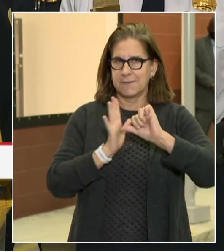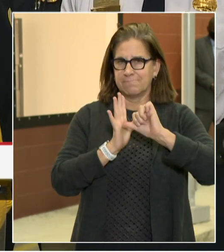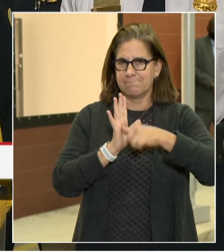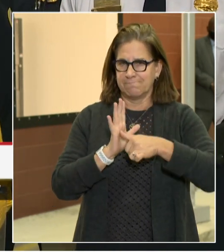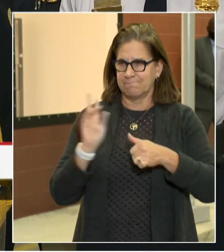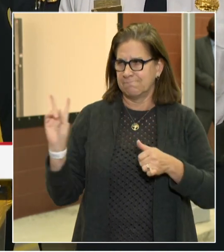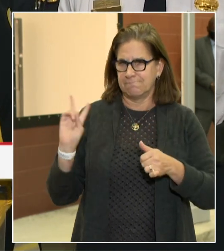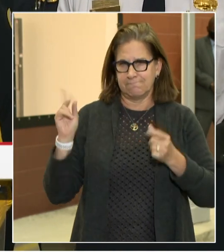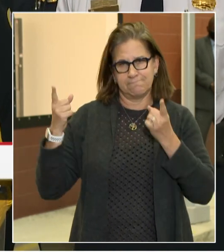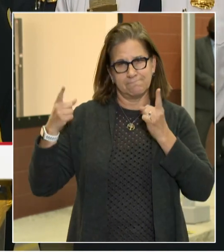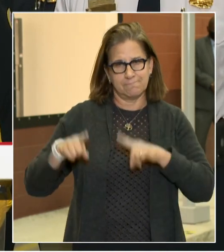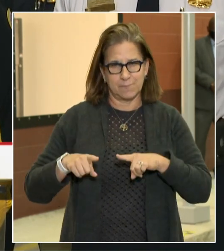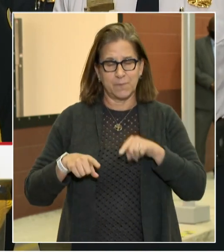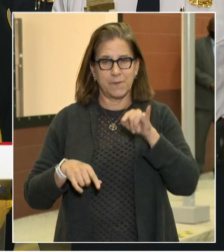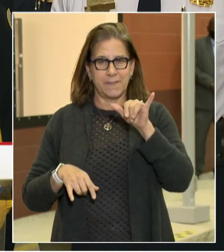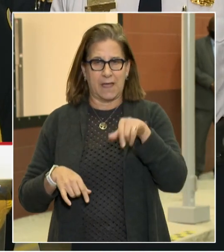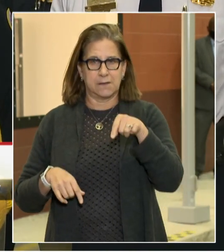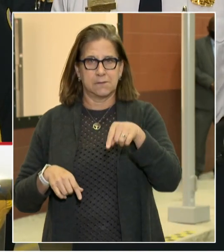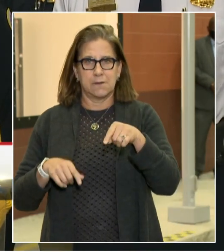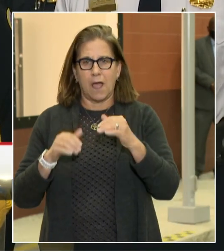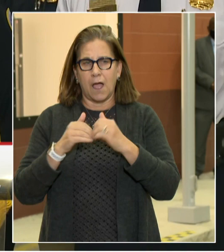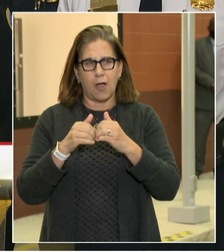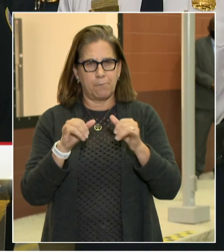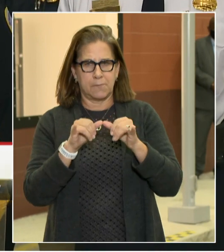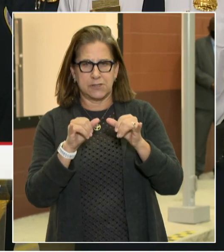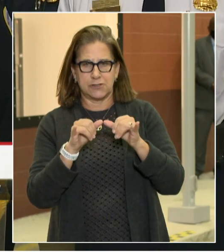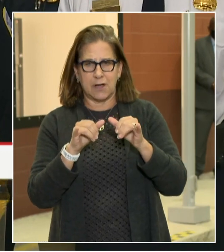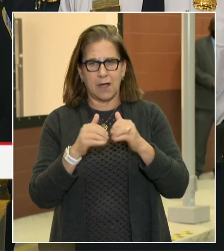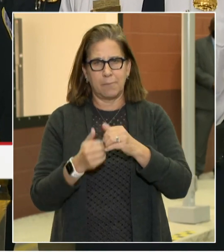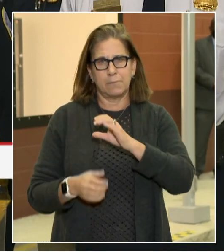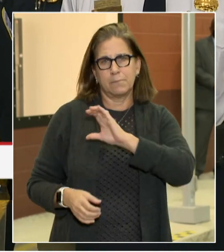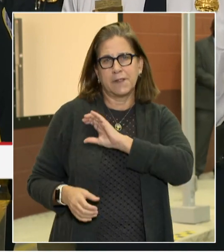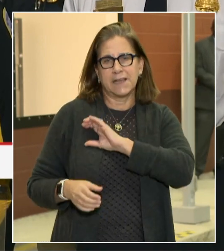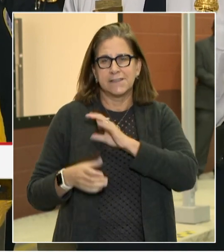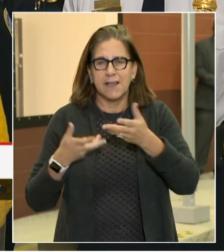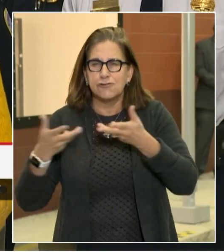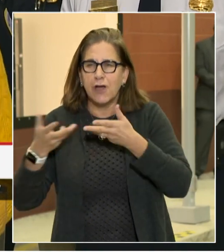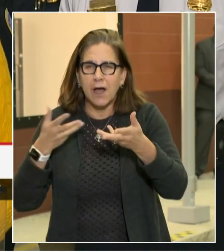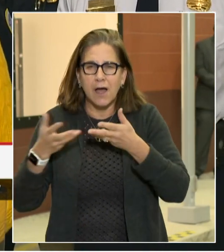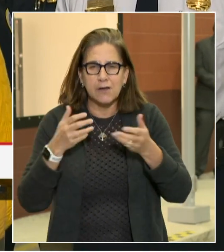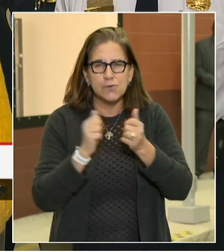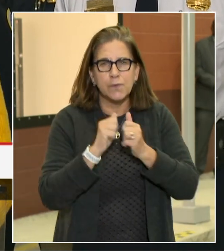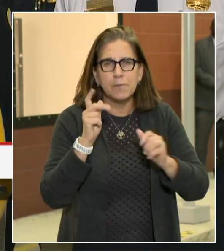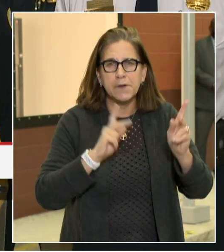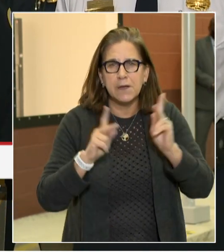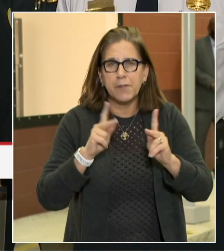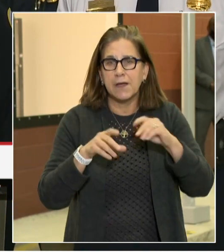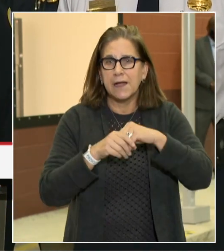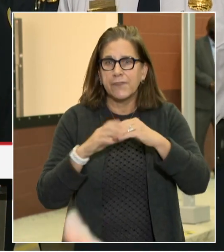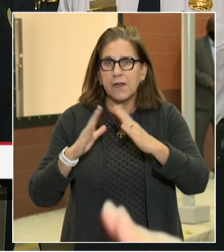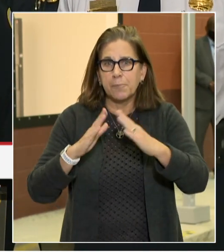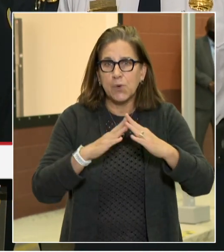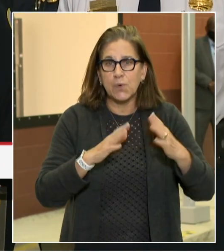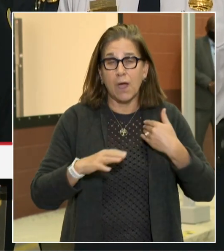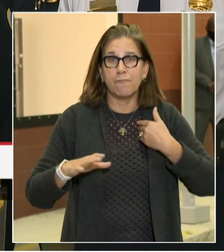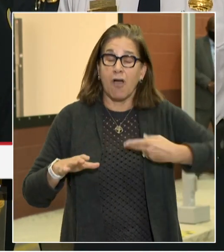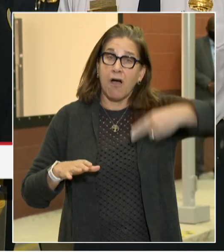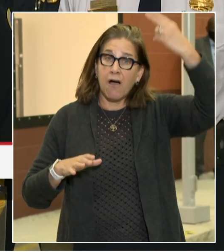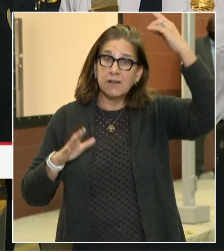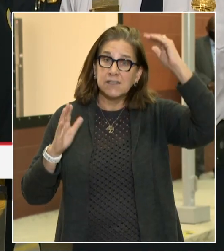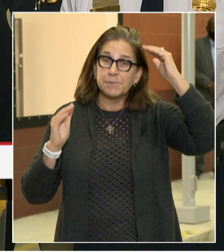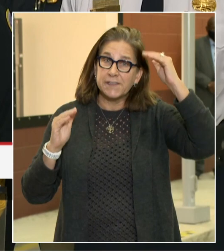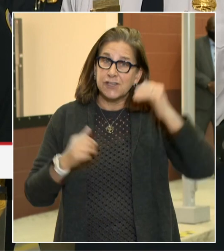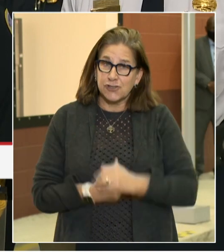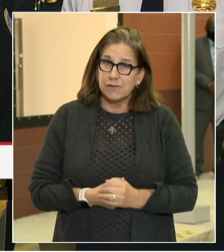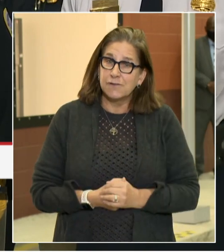very high. And as we do with every public servant, we expect, even in high-pressure situations,